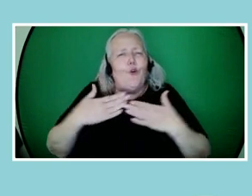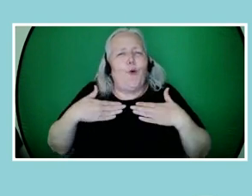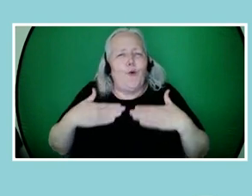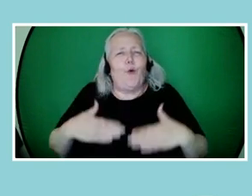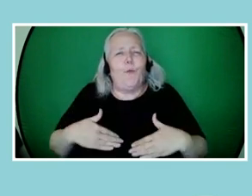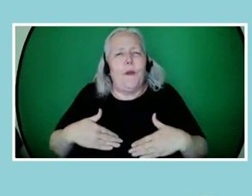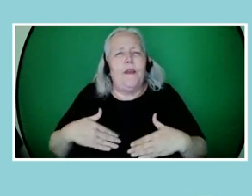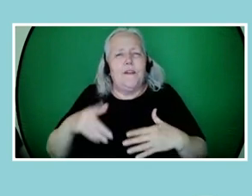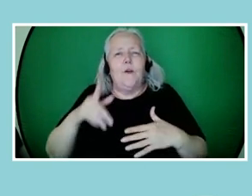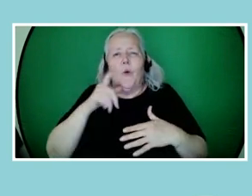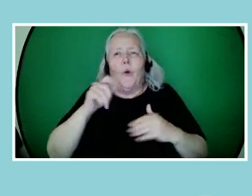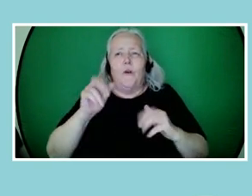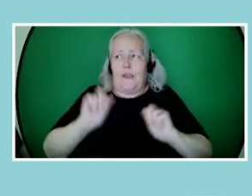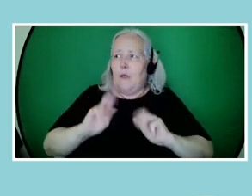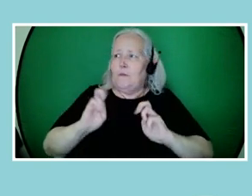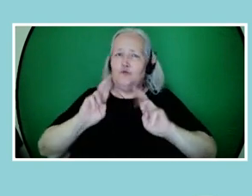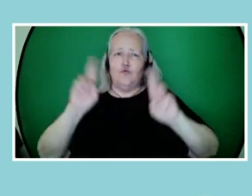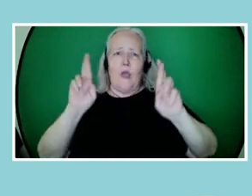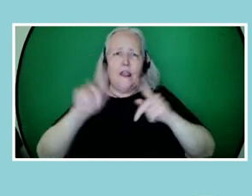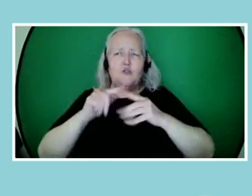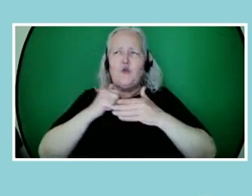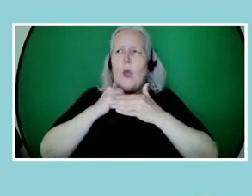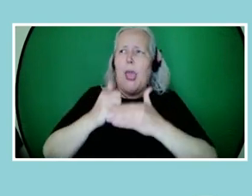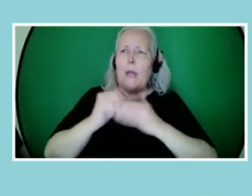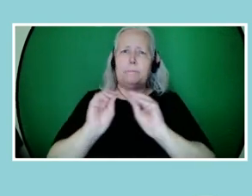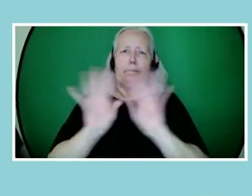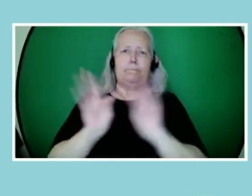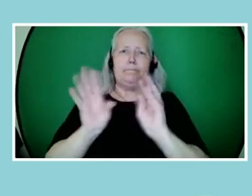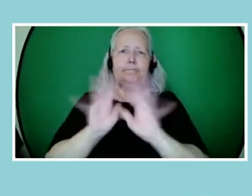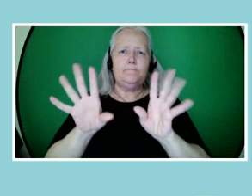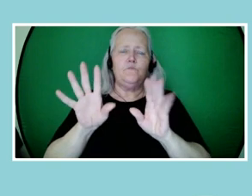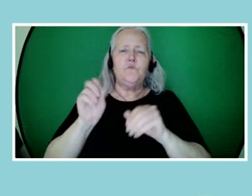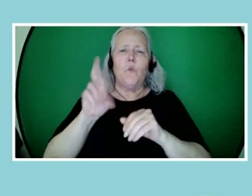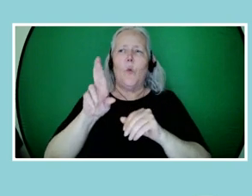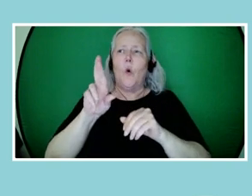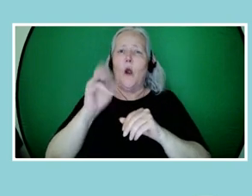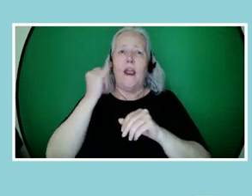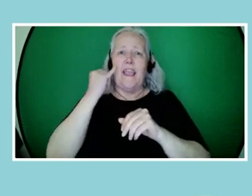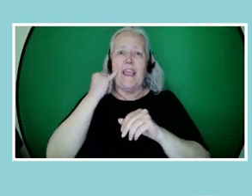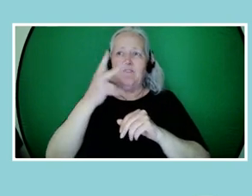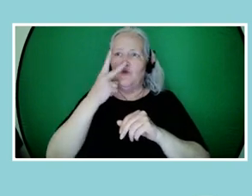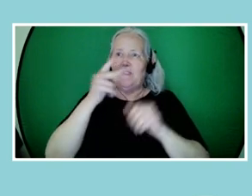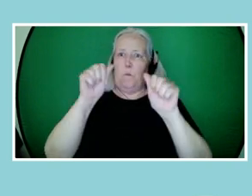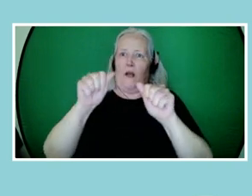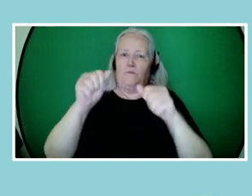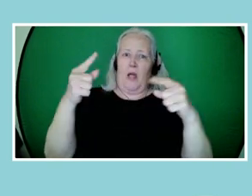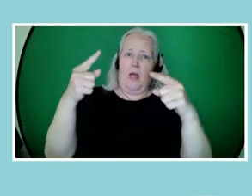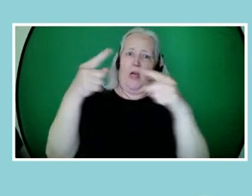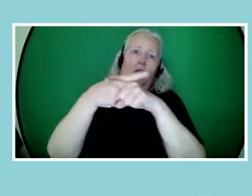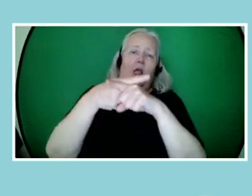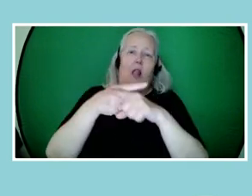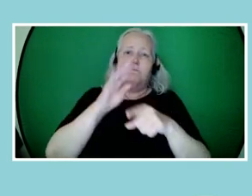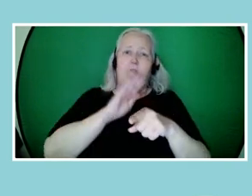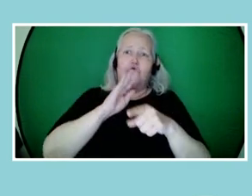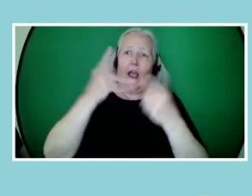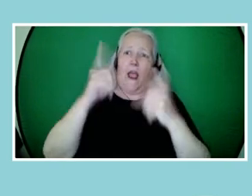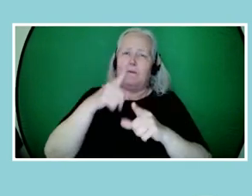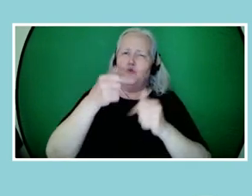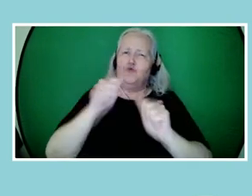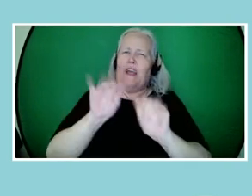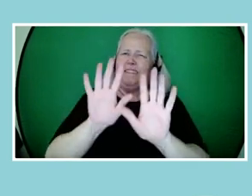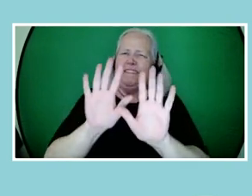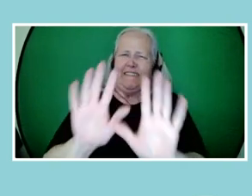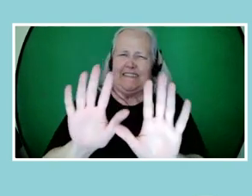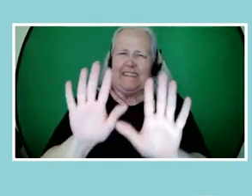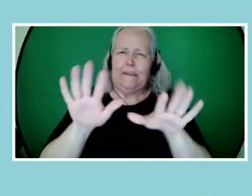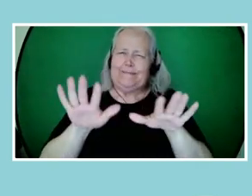help sort out any confusion or interrupt any potential conflict or frustration. So next